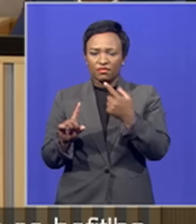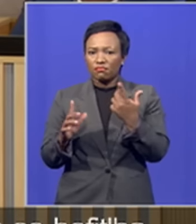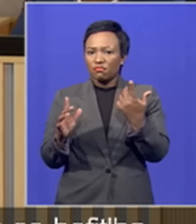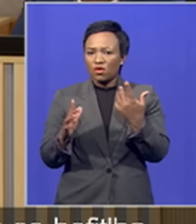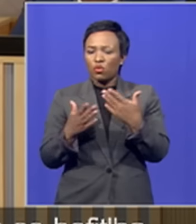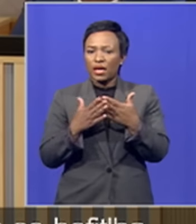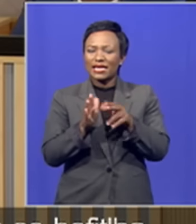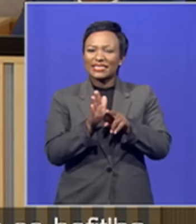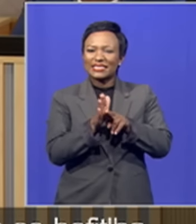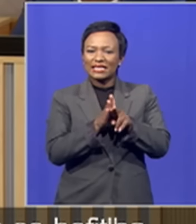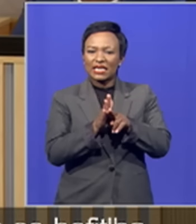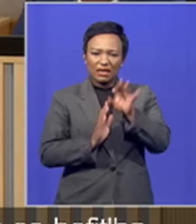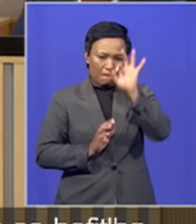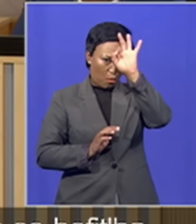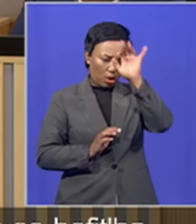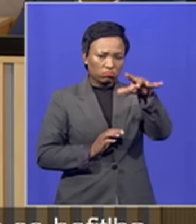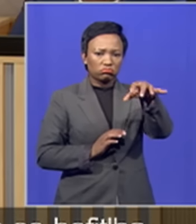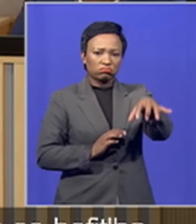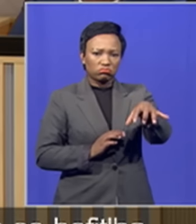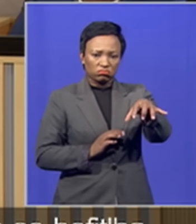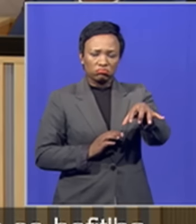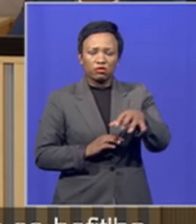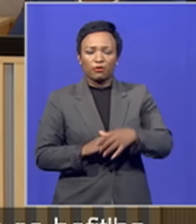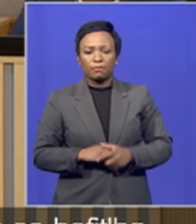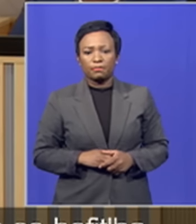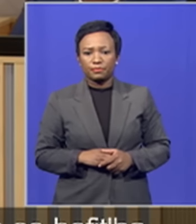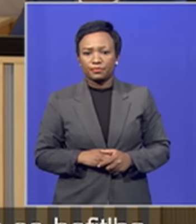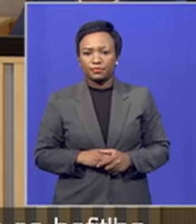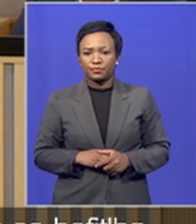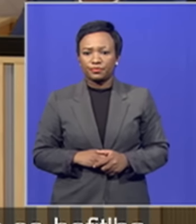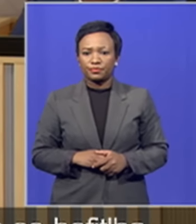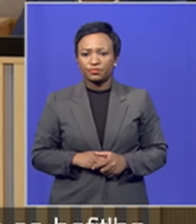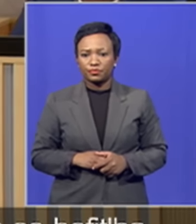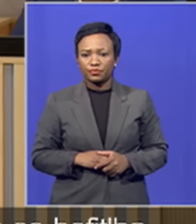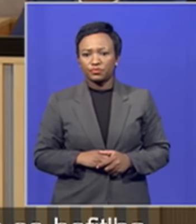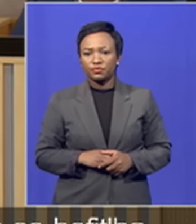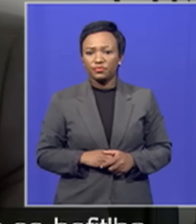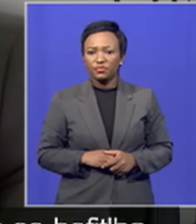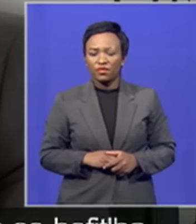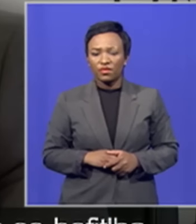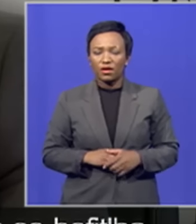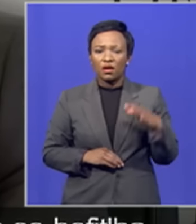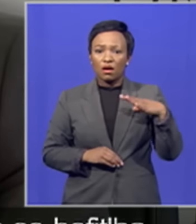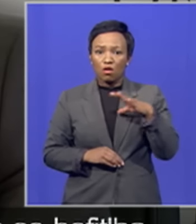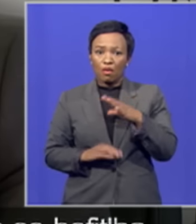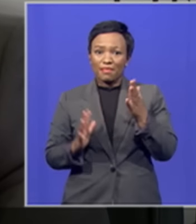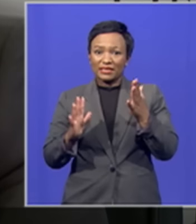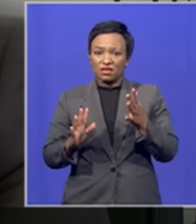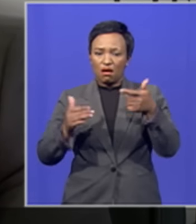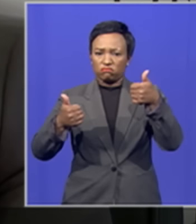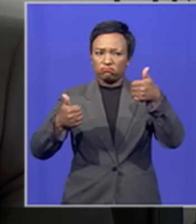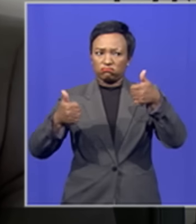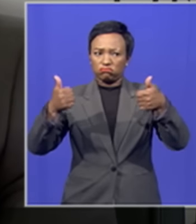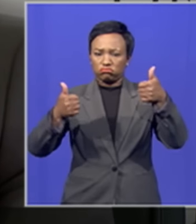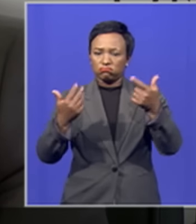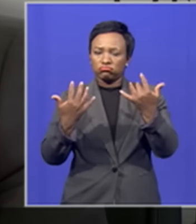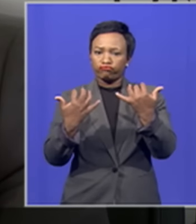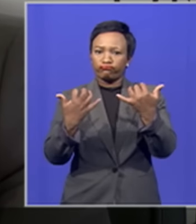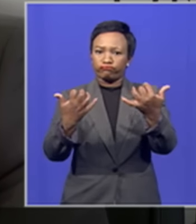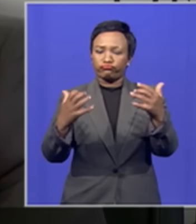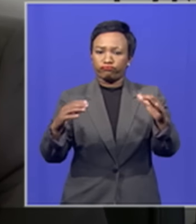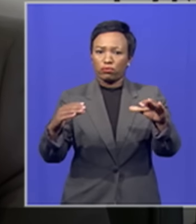kwa station sa sepodisi sa selegae. Commissioners, to me, that area where the